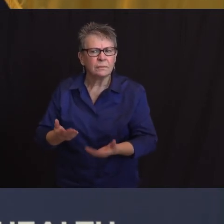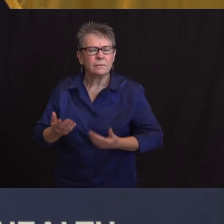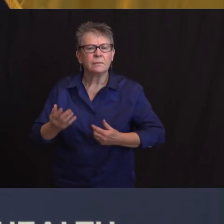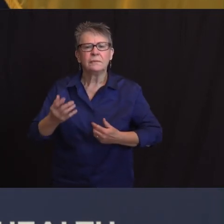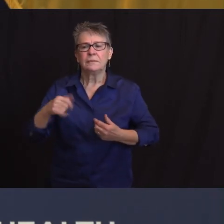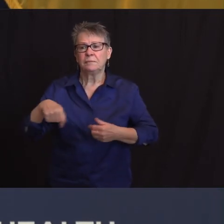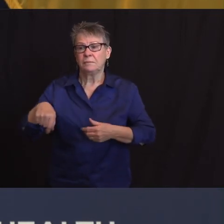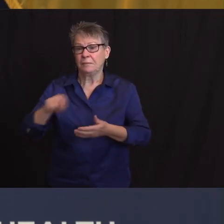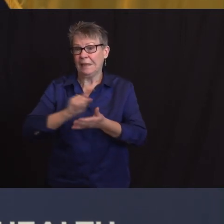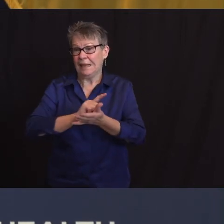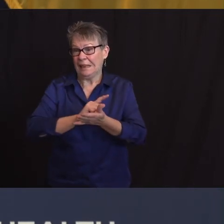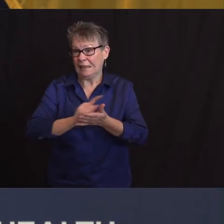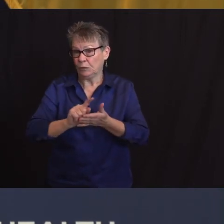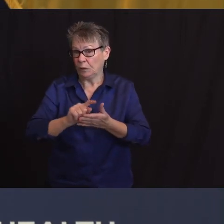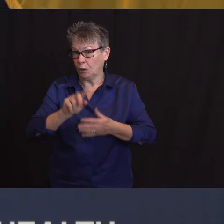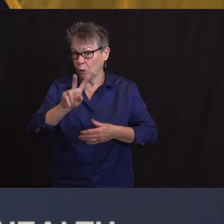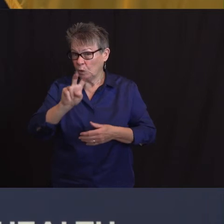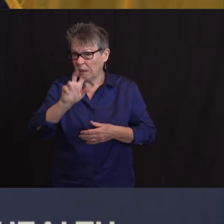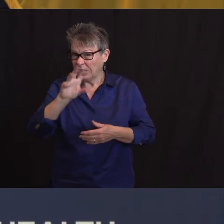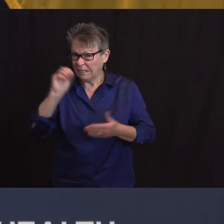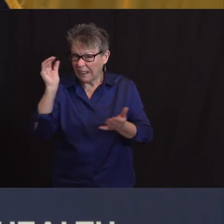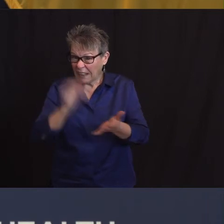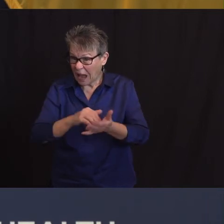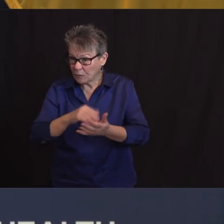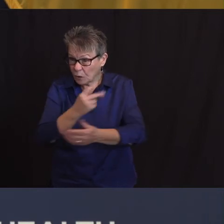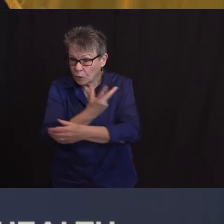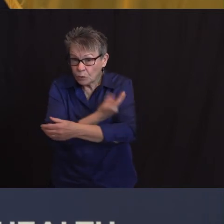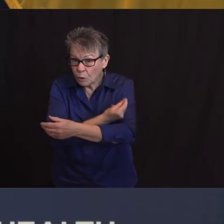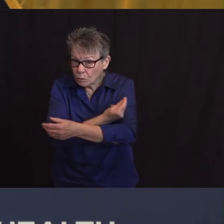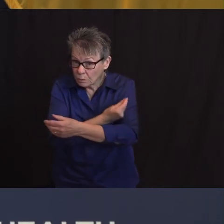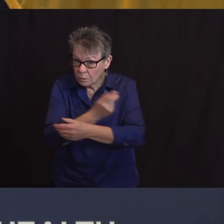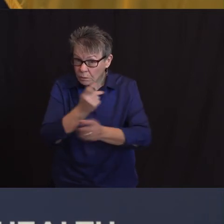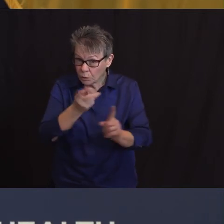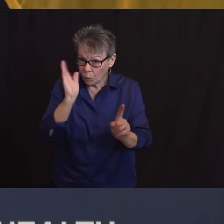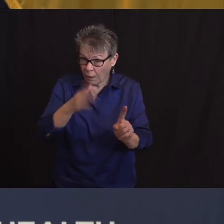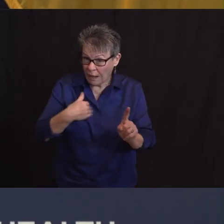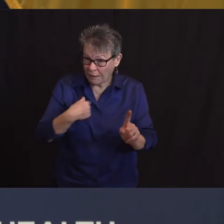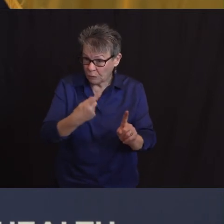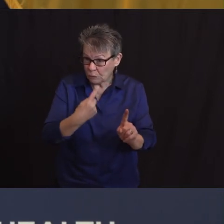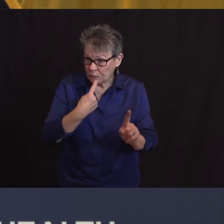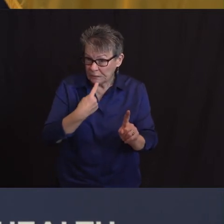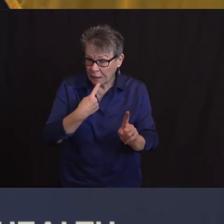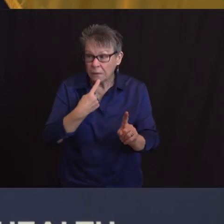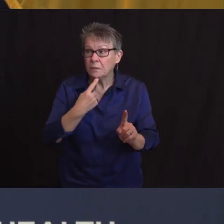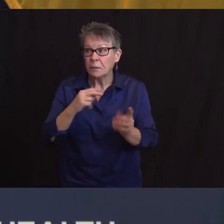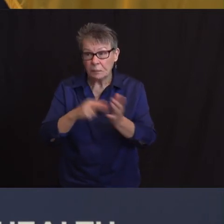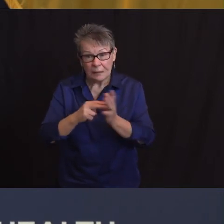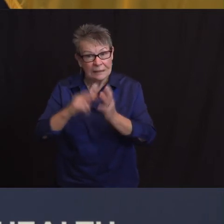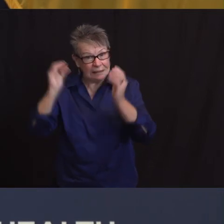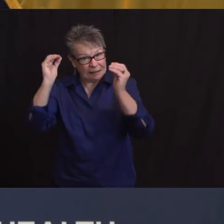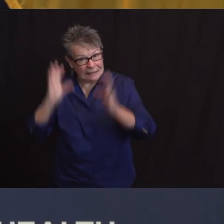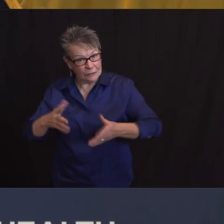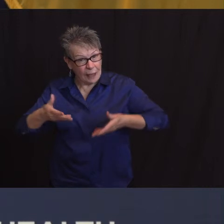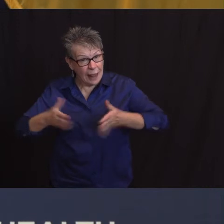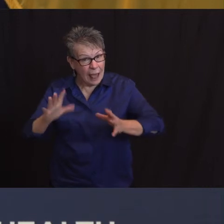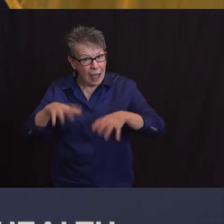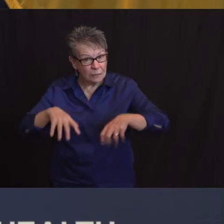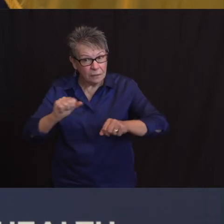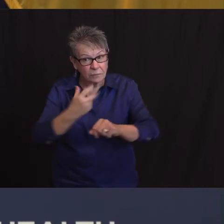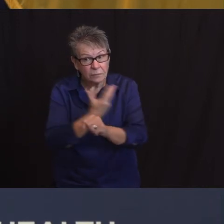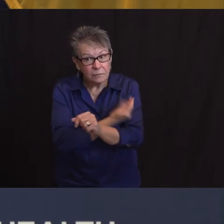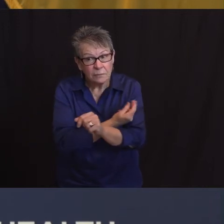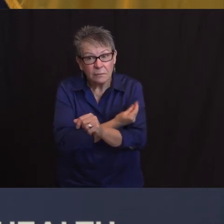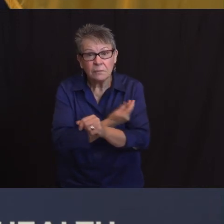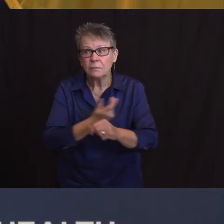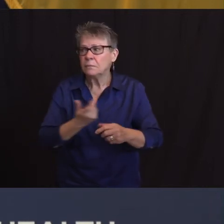consider funneling teacher vaccines through the Department of Education, as some have asked, to streamline the process for frustrated educators who simply can't get an